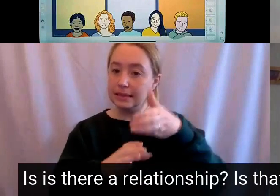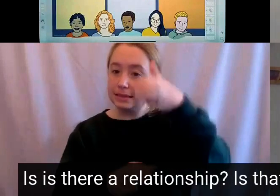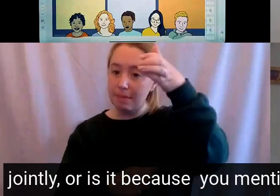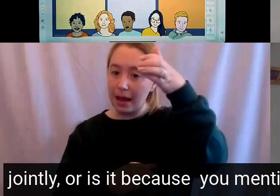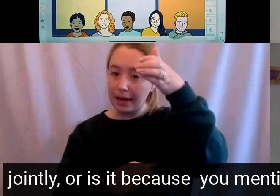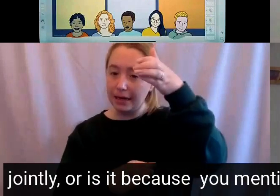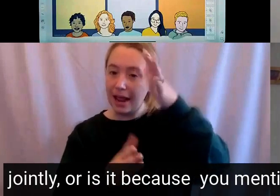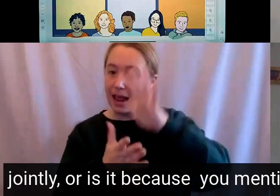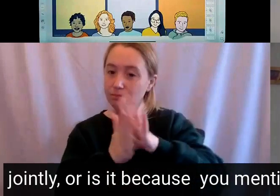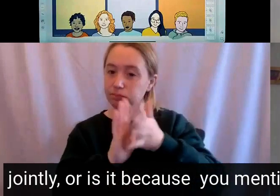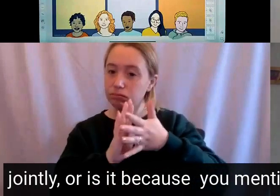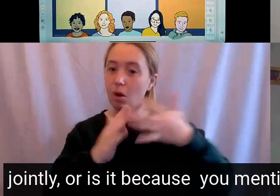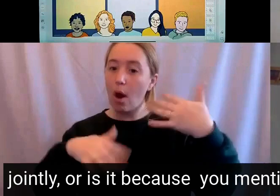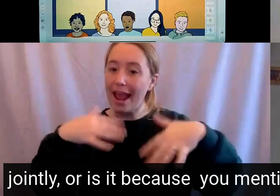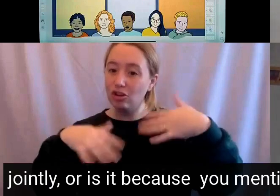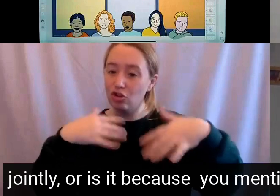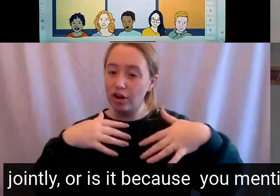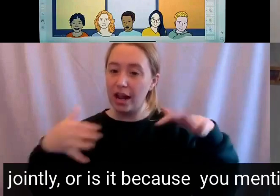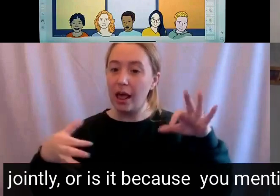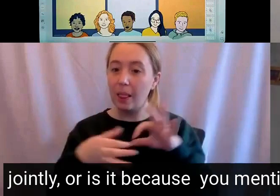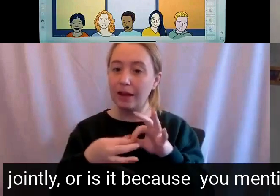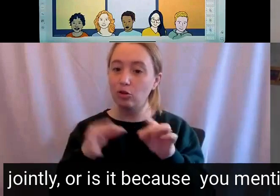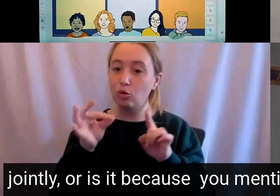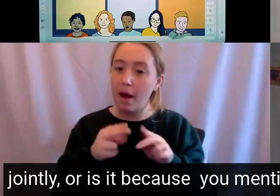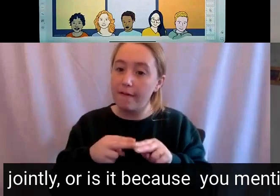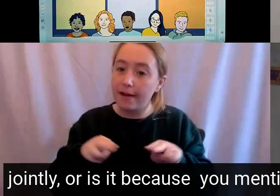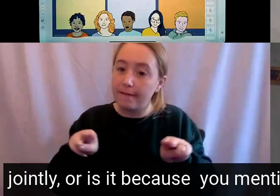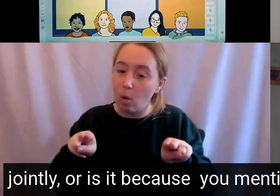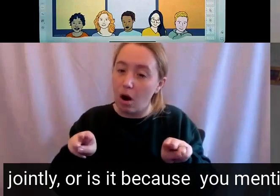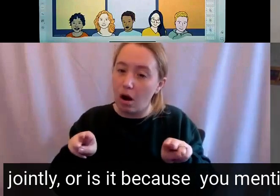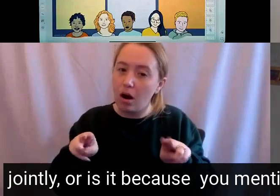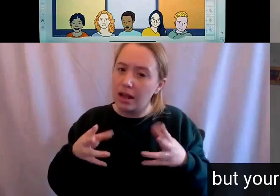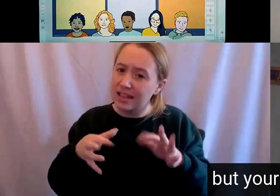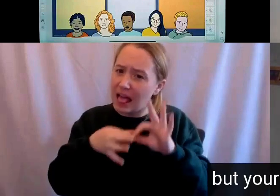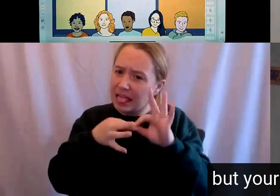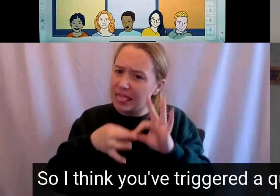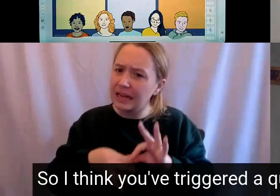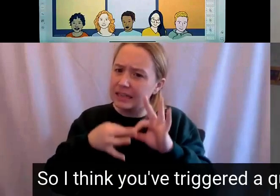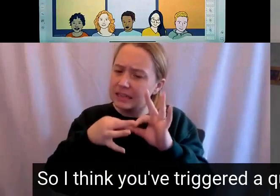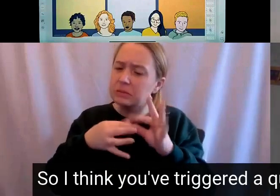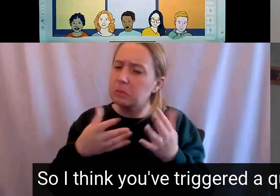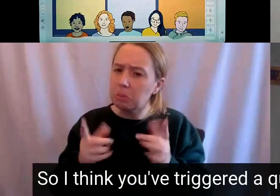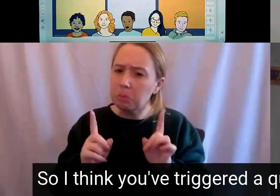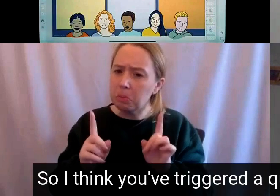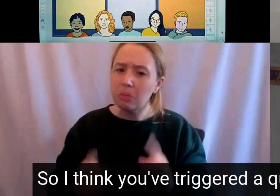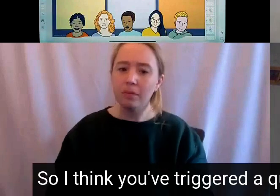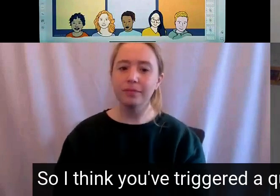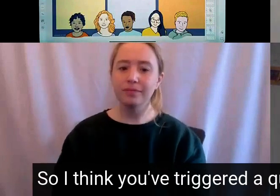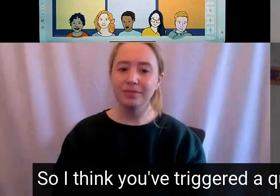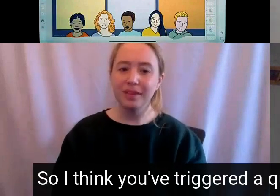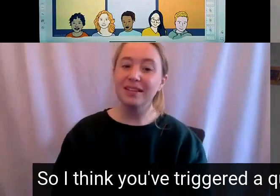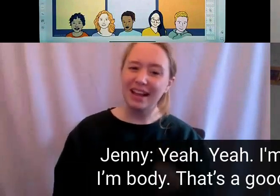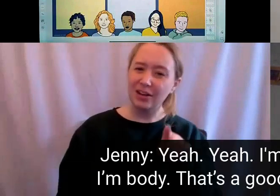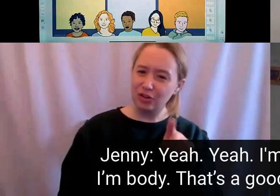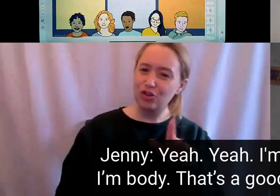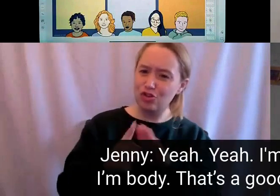that you work on jointly, or is it because you mentioned you're not arms and legs but your body, so I think you've triggered a question in